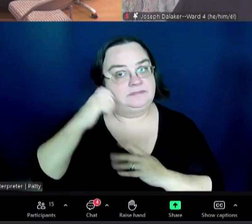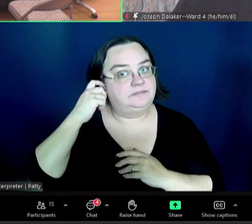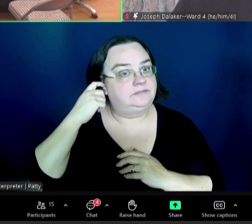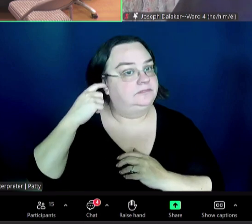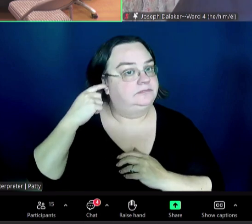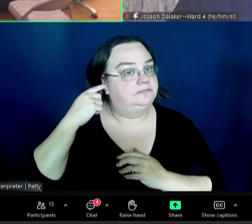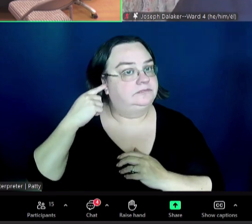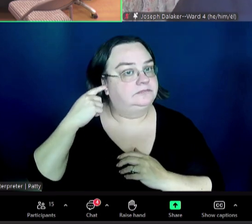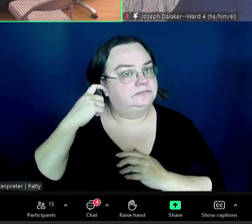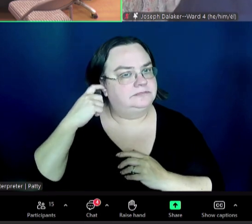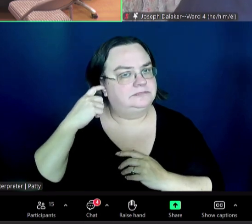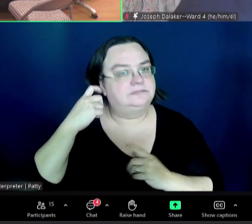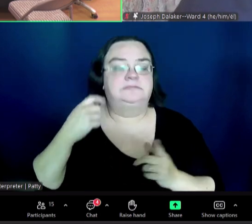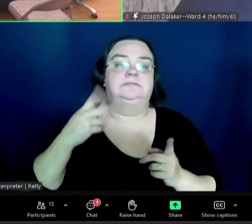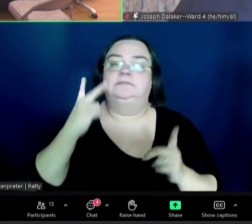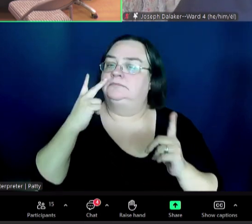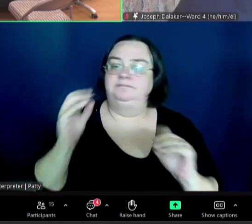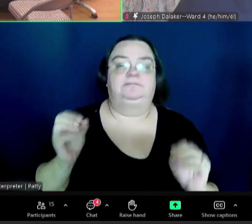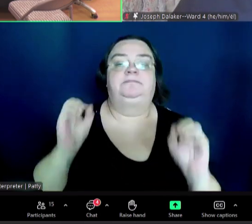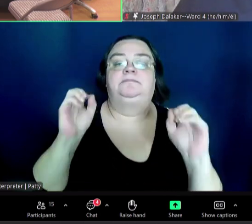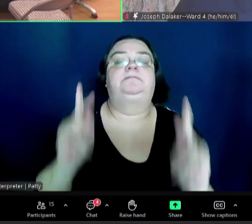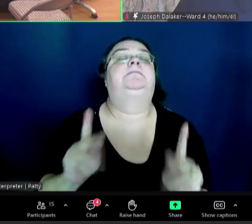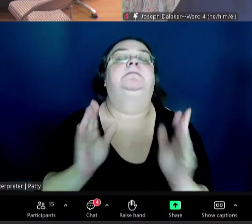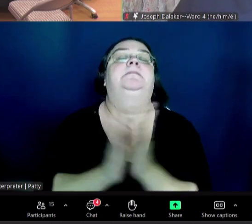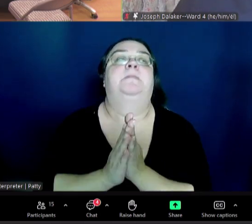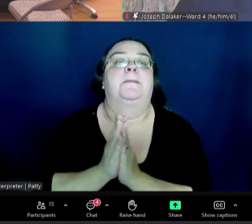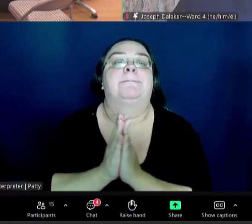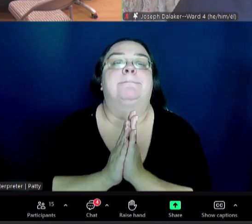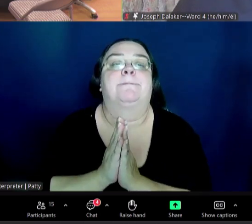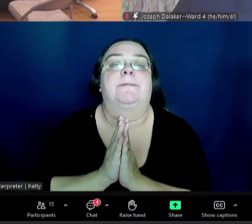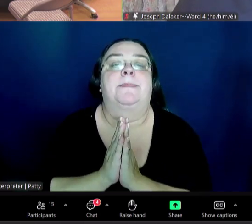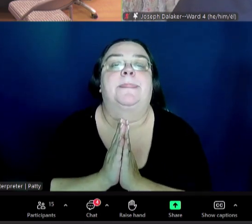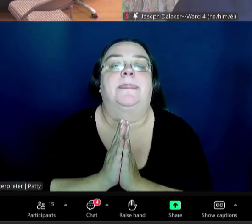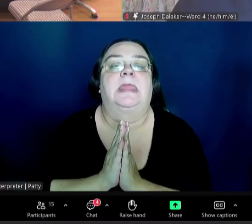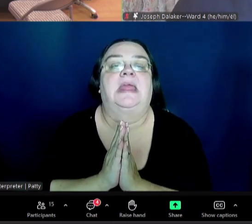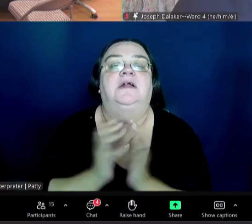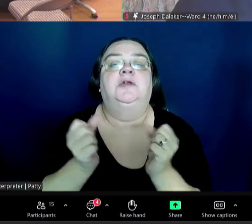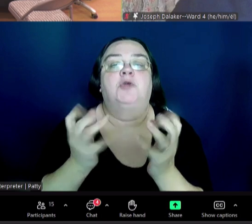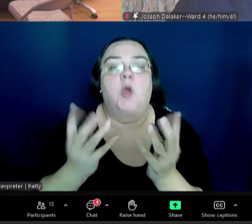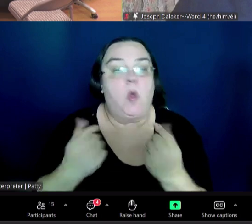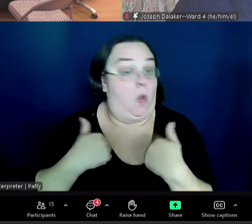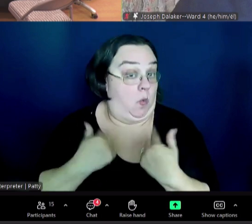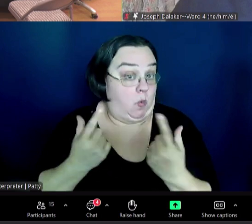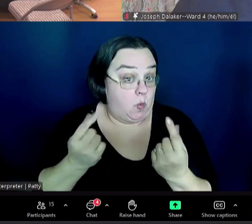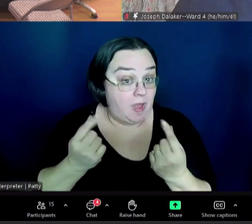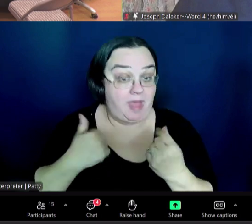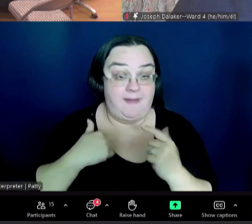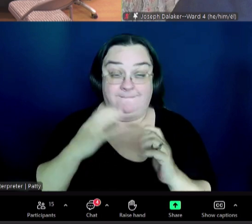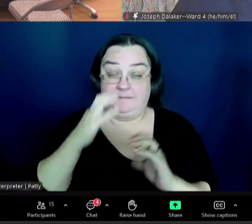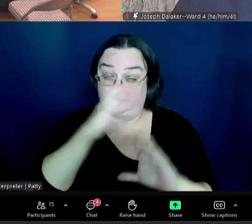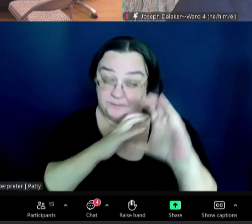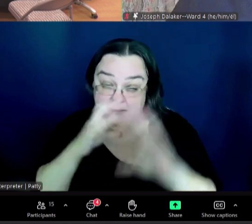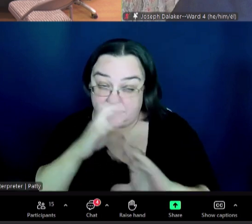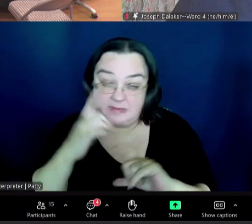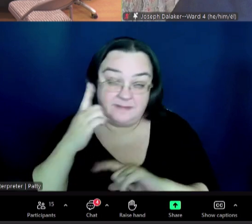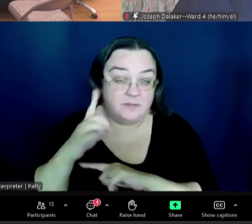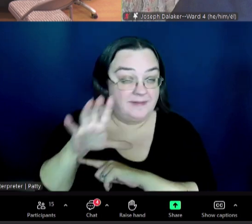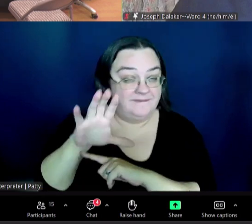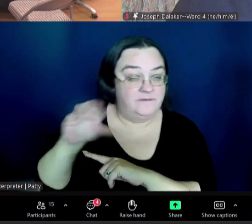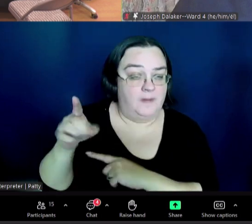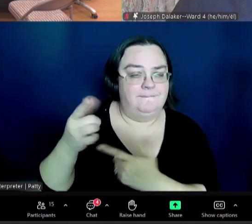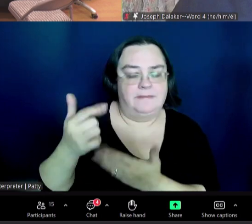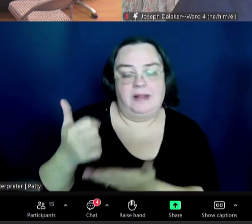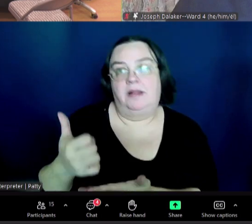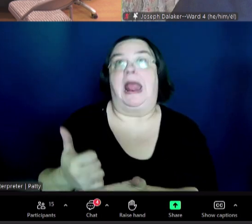I see none. Okay. So I've been searching for a firm to help us with, or